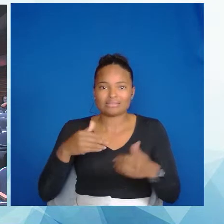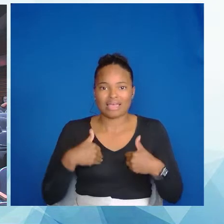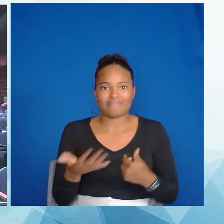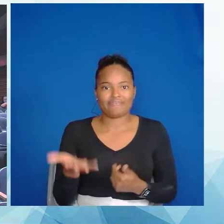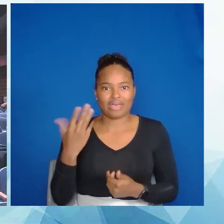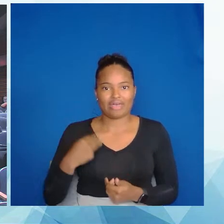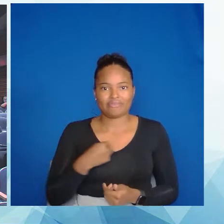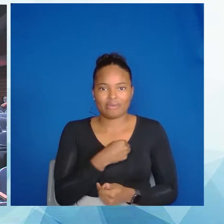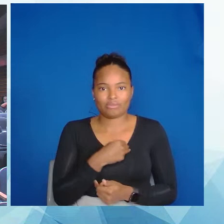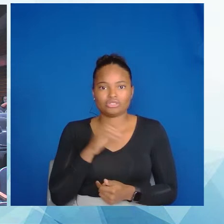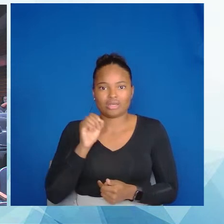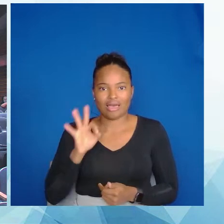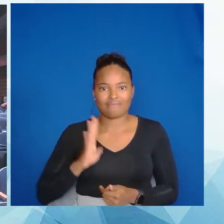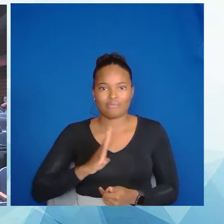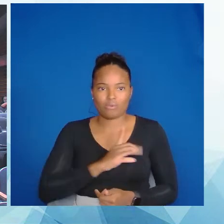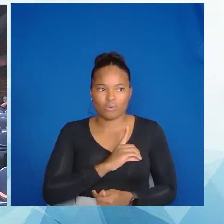to